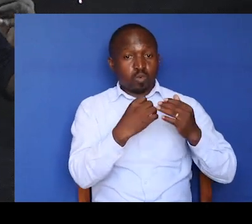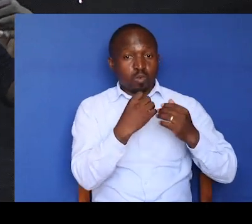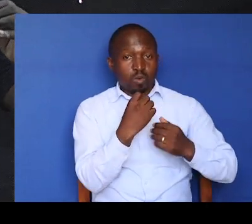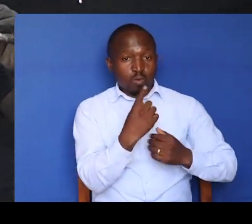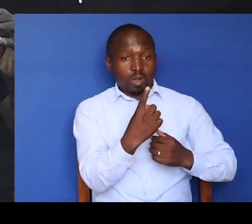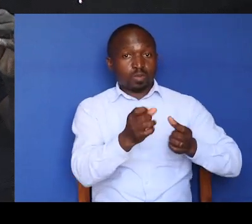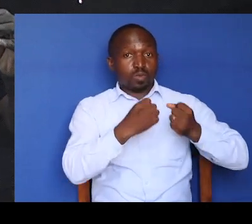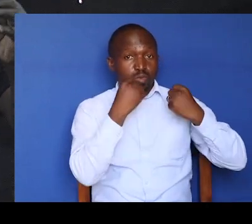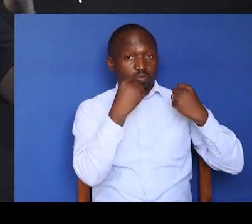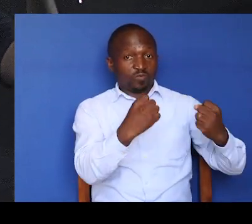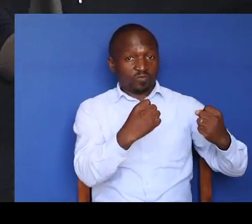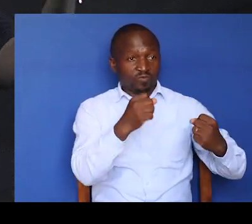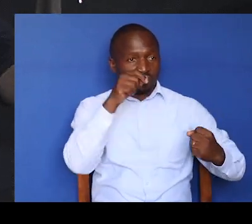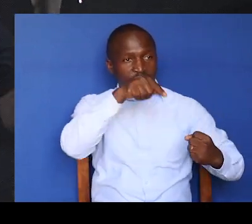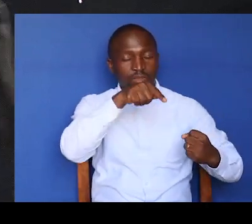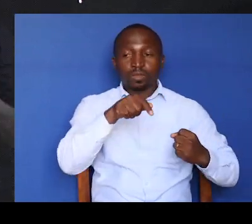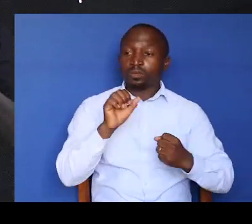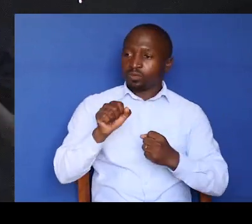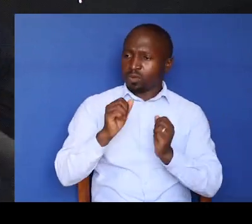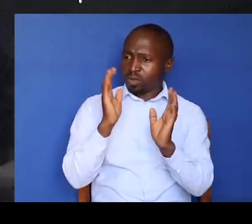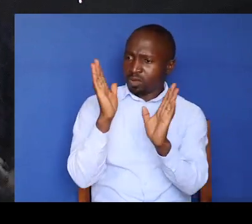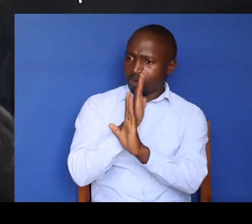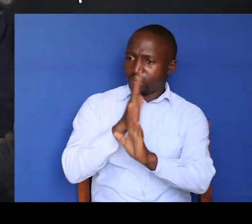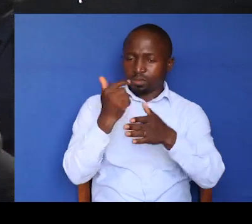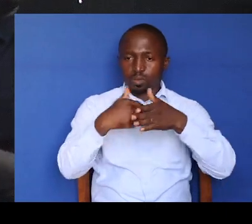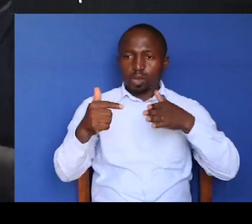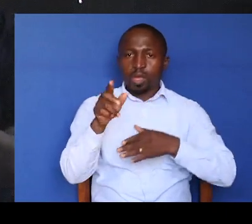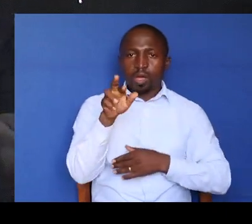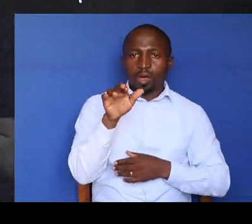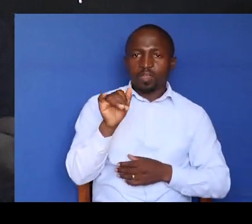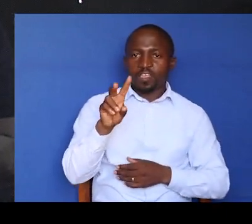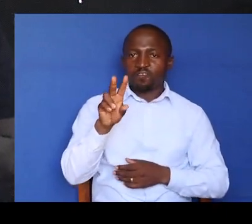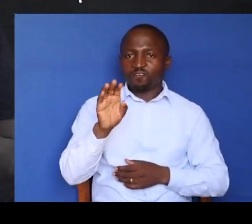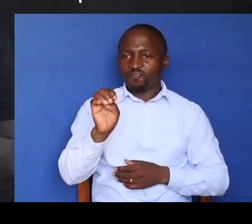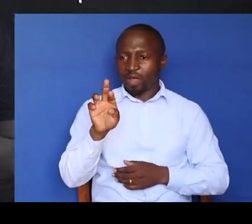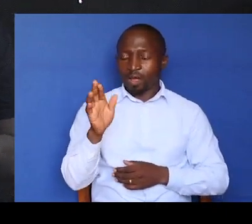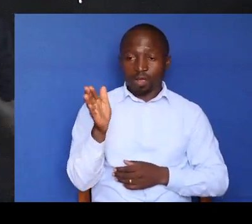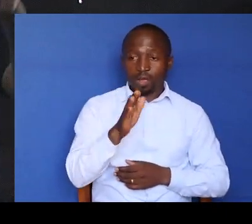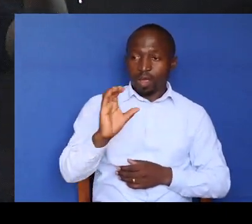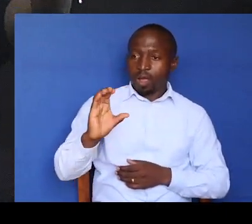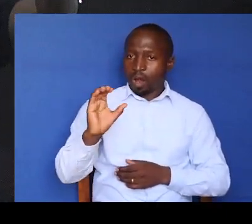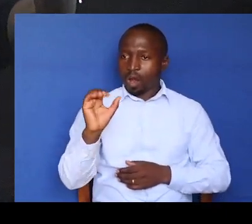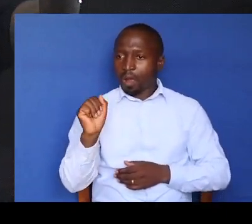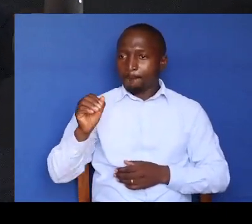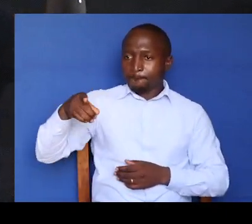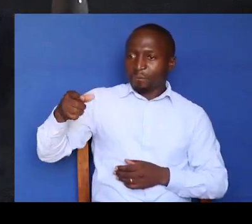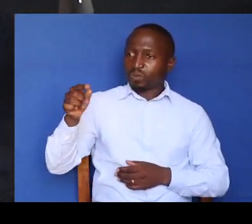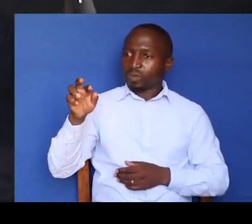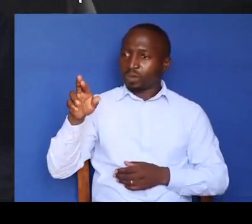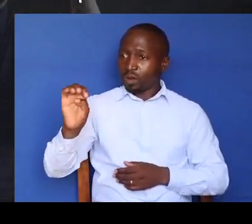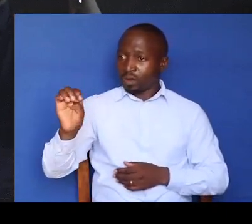powerful river. This is the phenomenon of river capture as we had in equation number 1. Now the